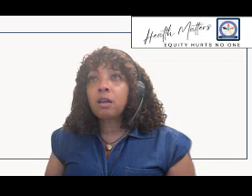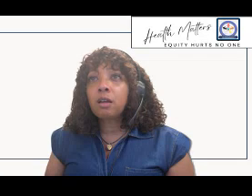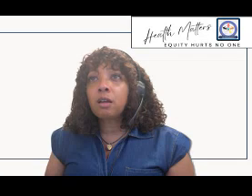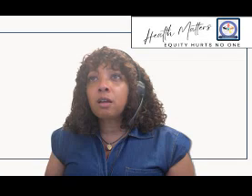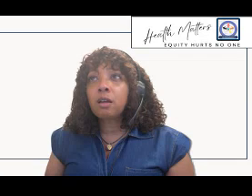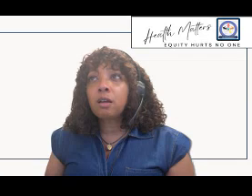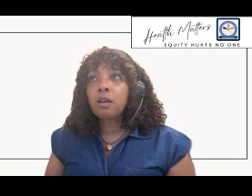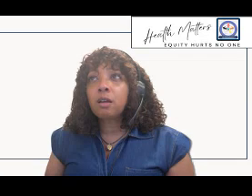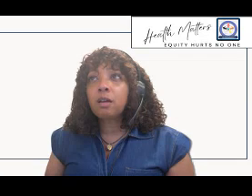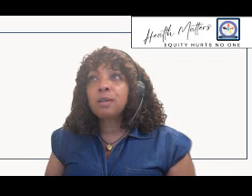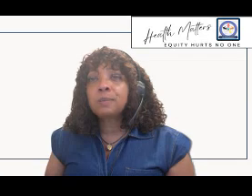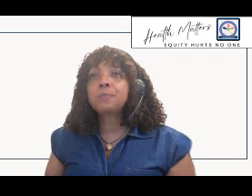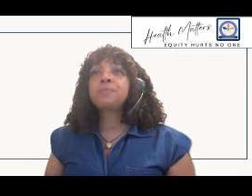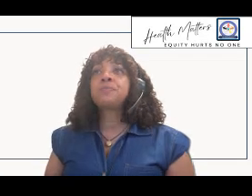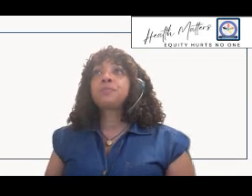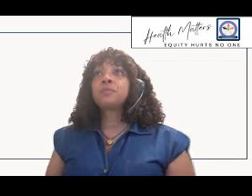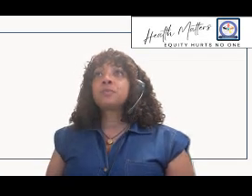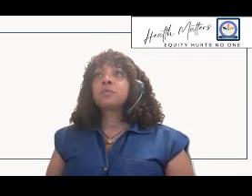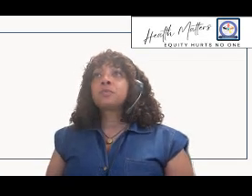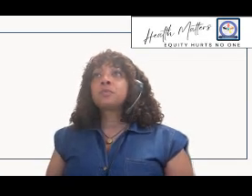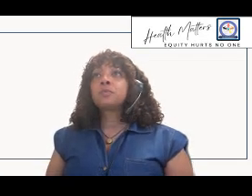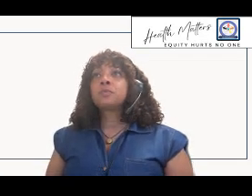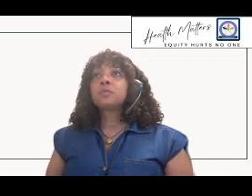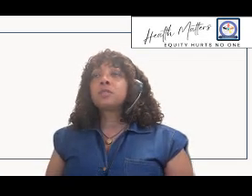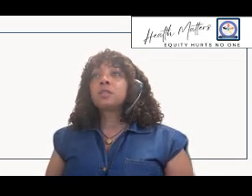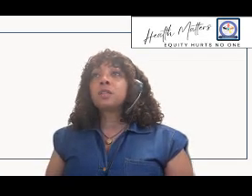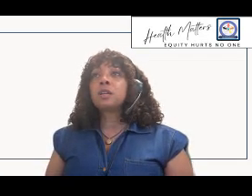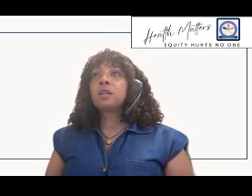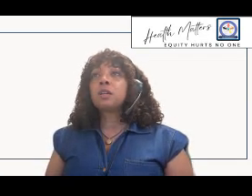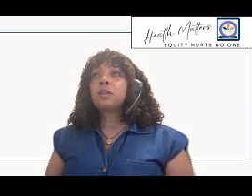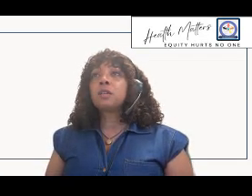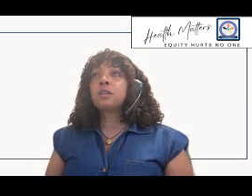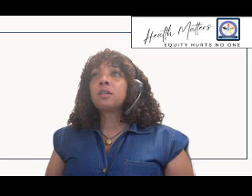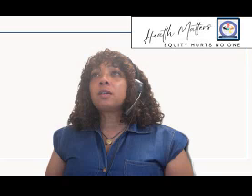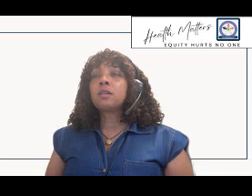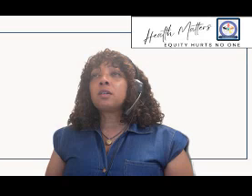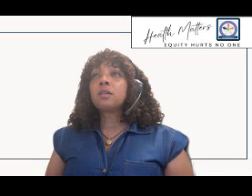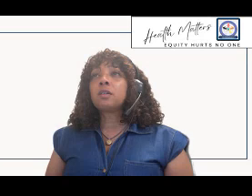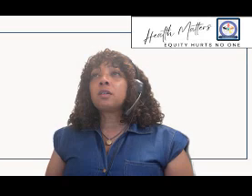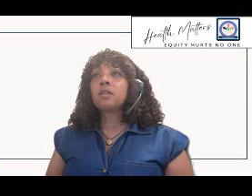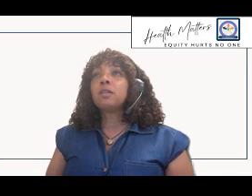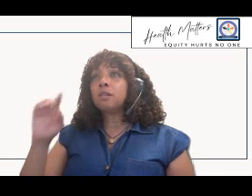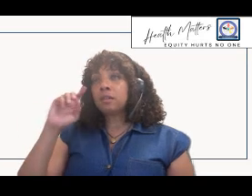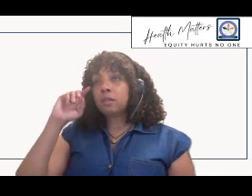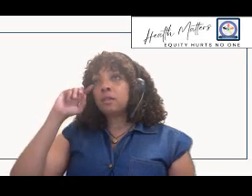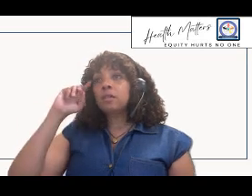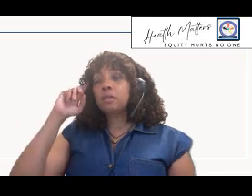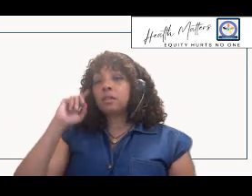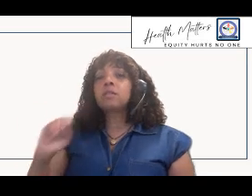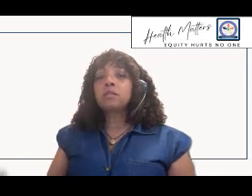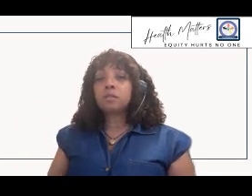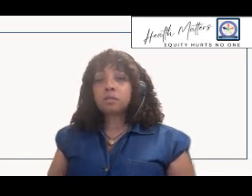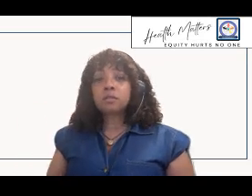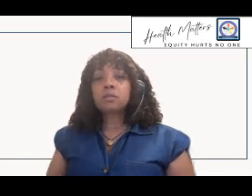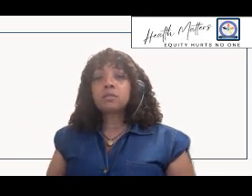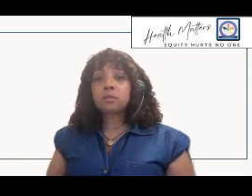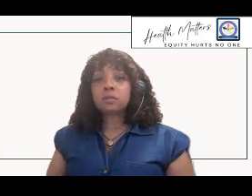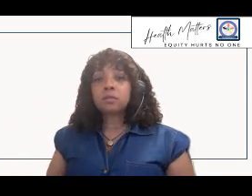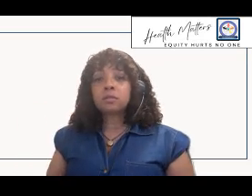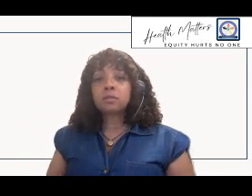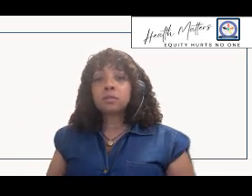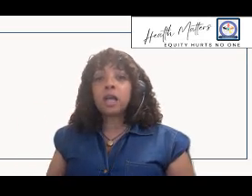you're looking at this, Reverend Dr. Deborah Whitlock, for the record, I'm going to have to go ahead and jump off as well. See